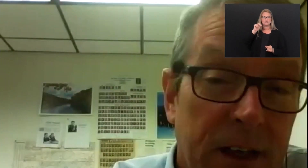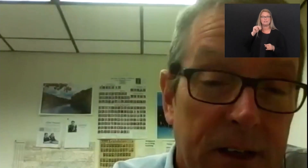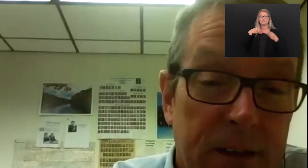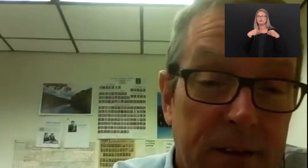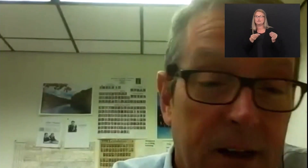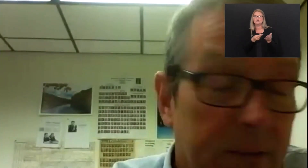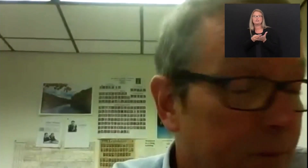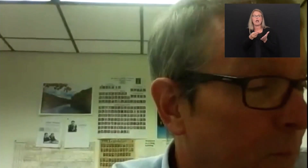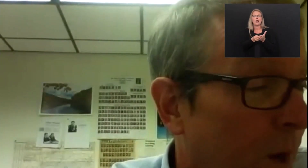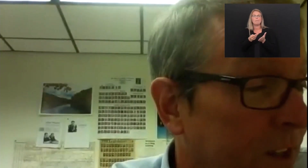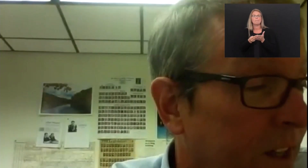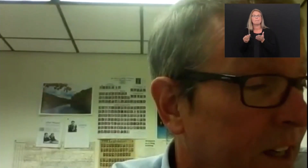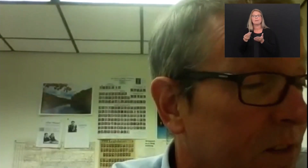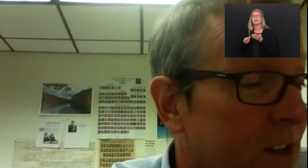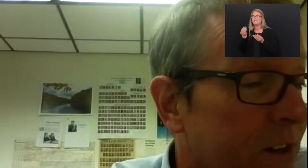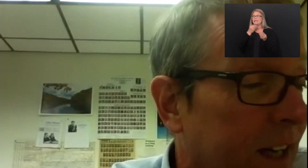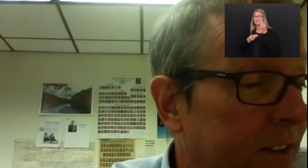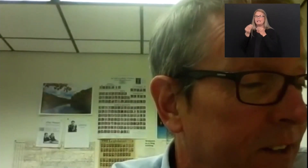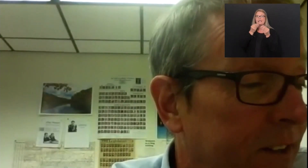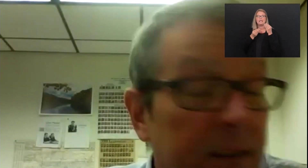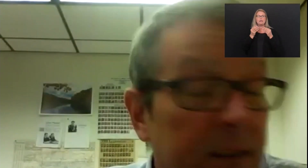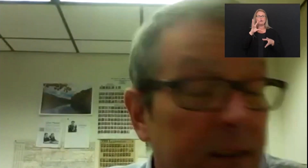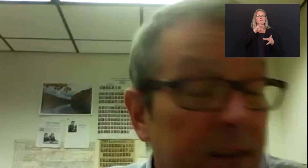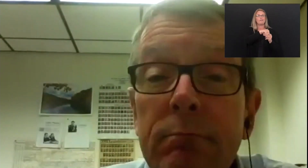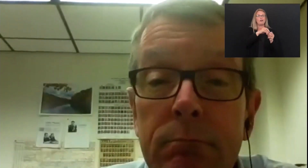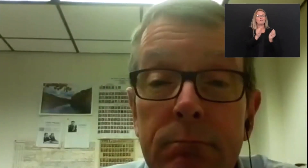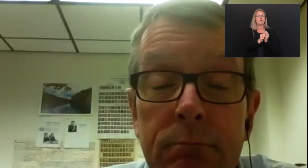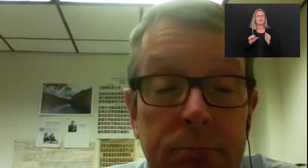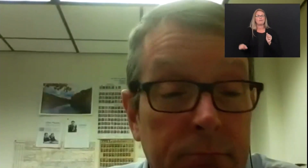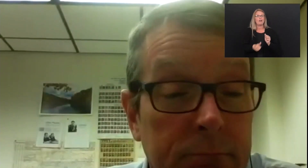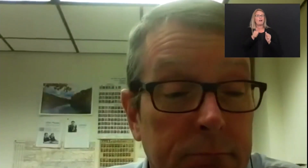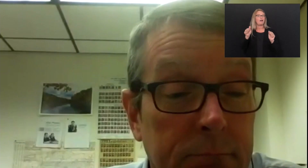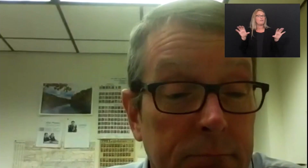eat and partake of other activities?